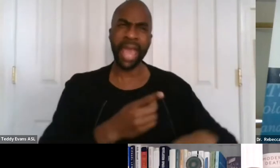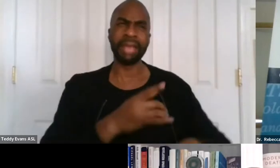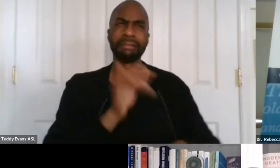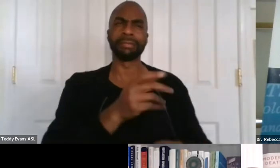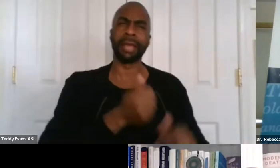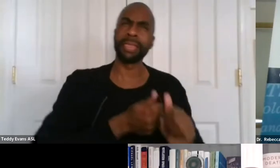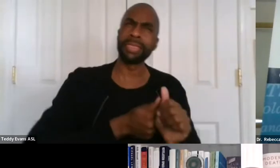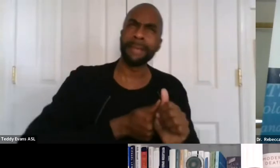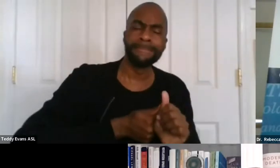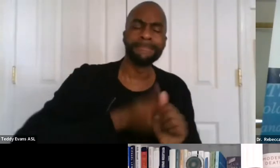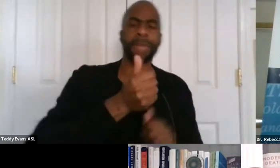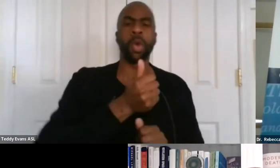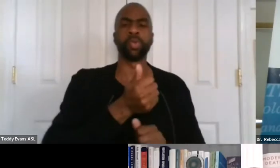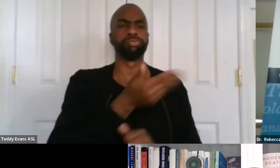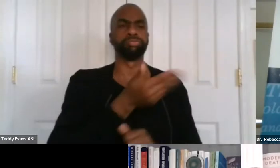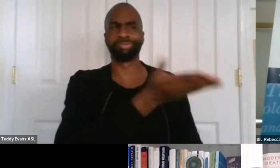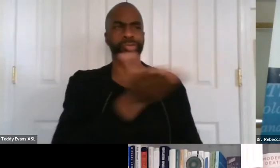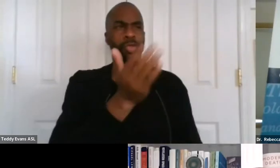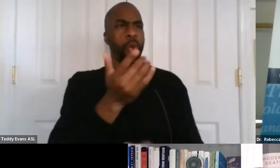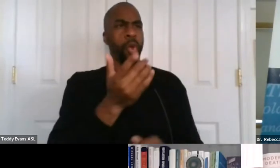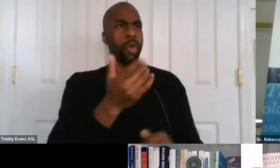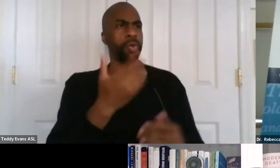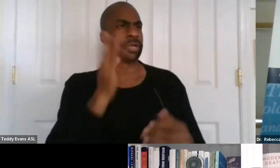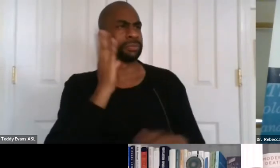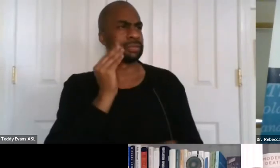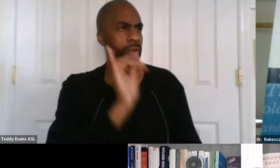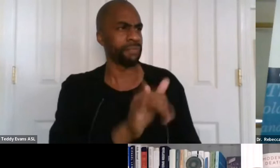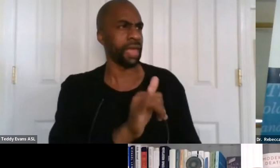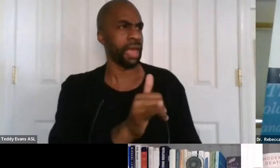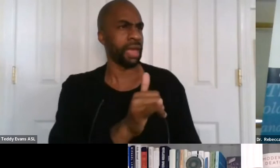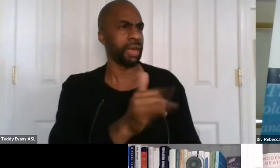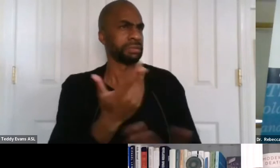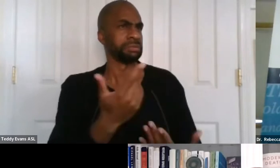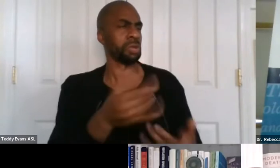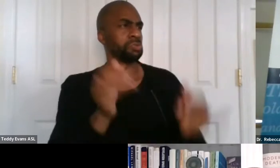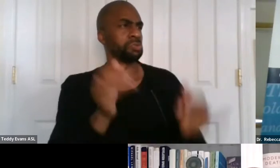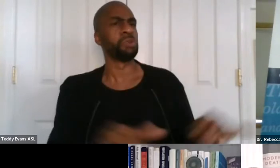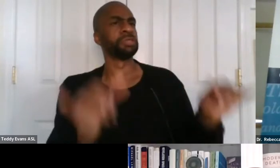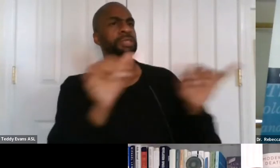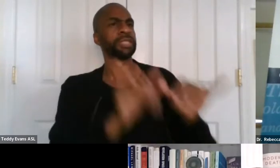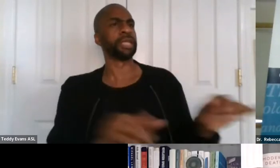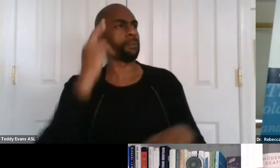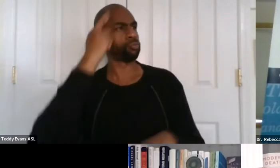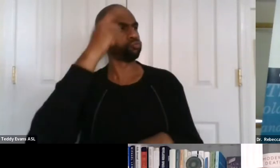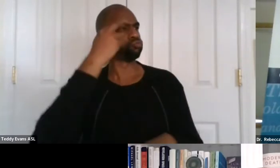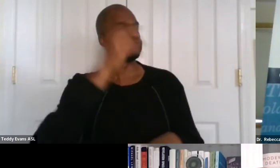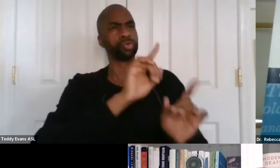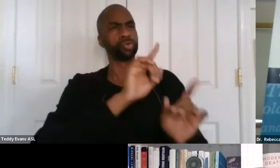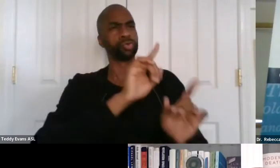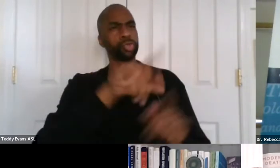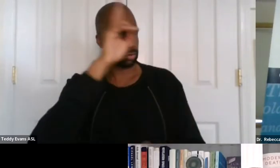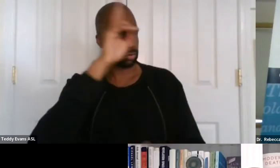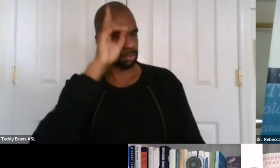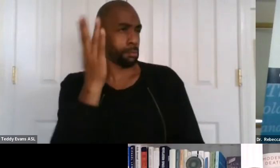ubiquitous sensation that we all deal with. Pain is the most common reason why someone comes to the hospital, comes and seeks medical